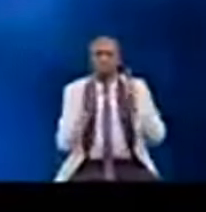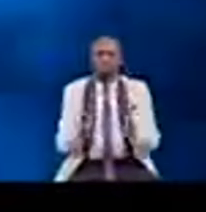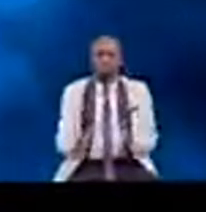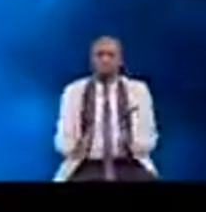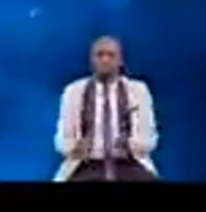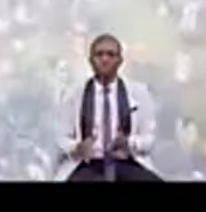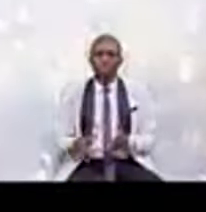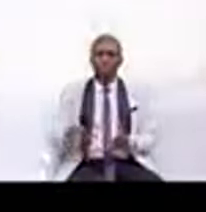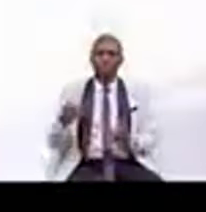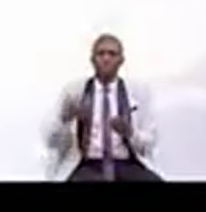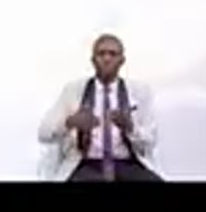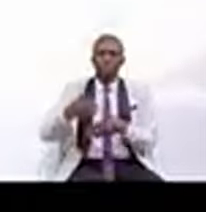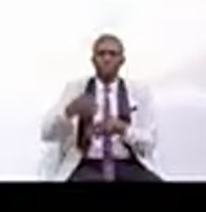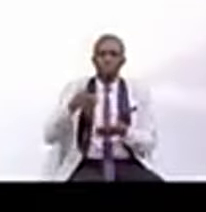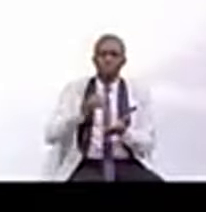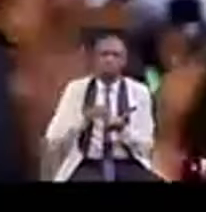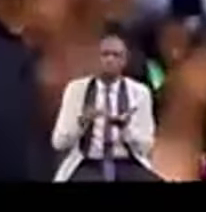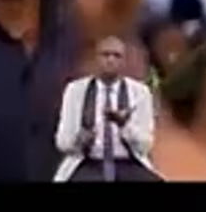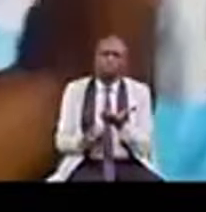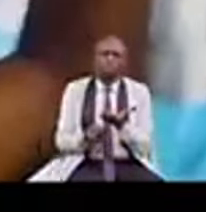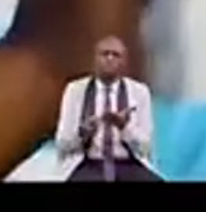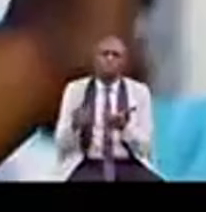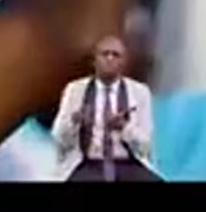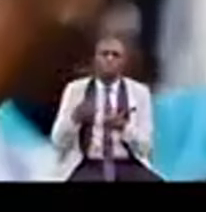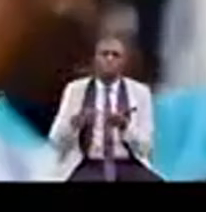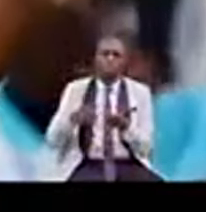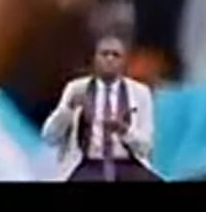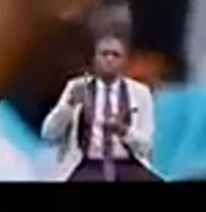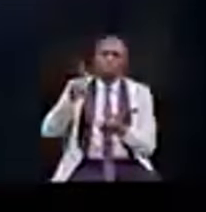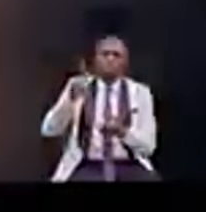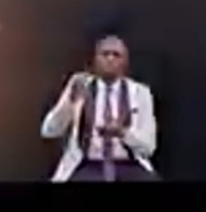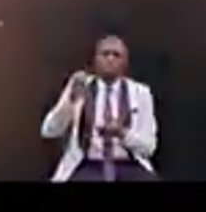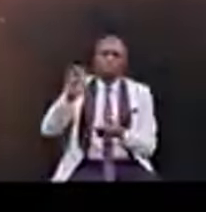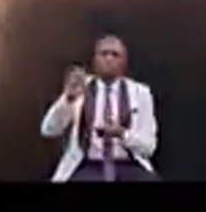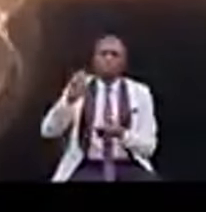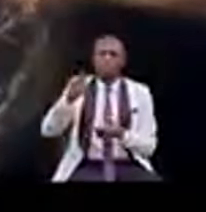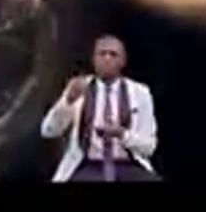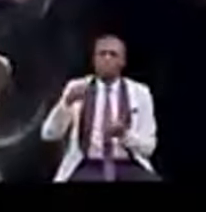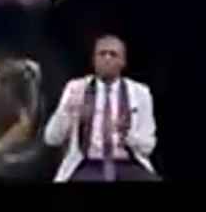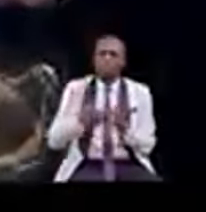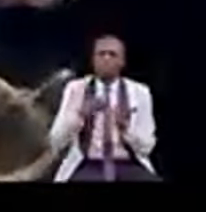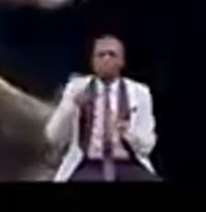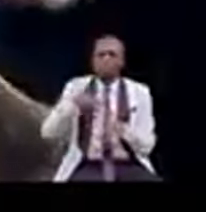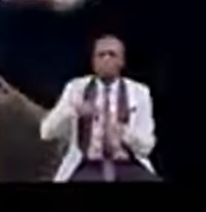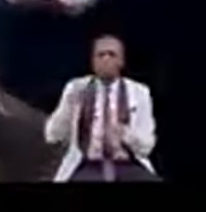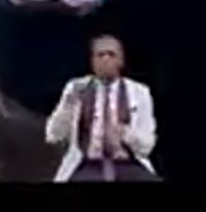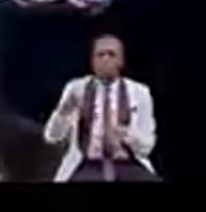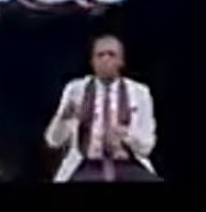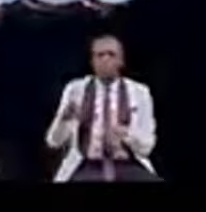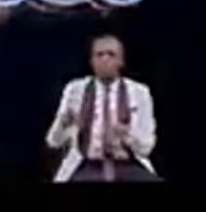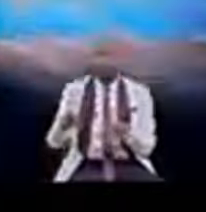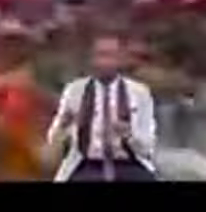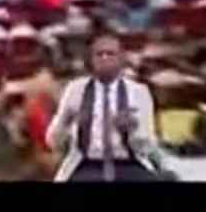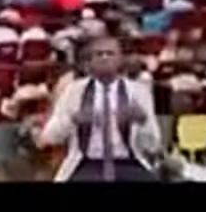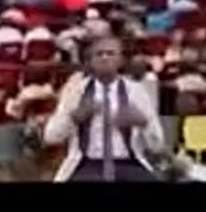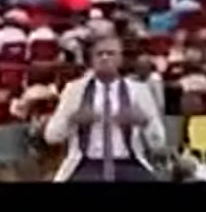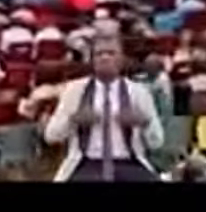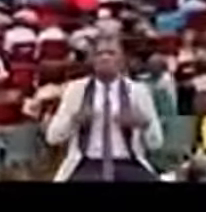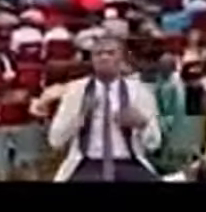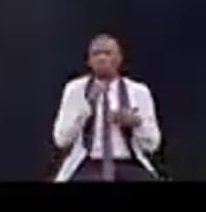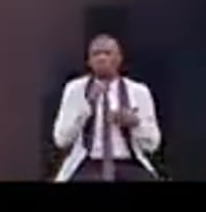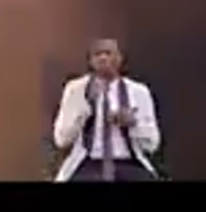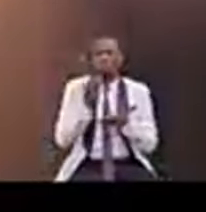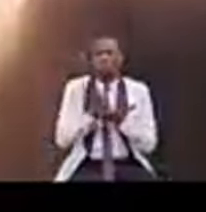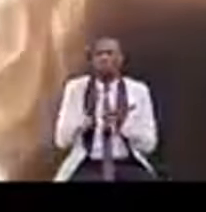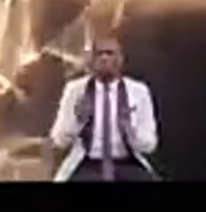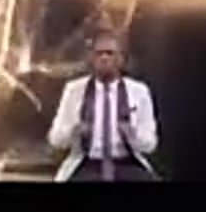Christ. And so please, all those who have given their lives to Christ, make sure you put down your name.